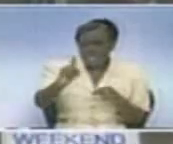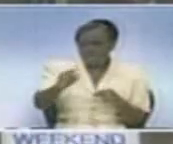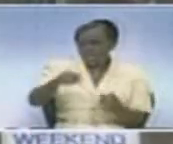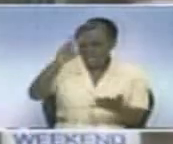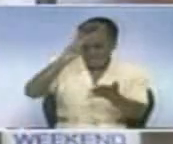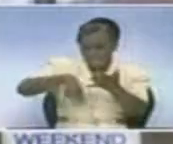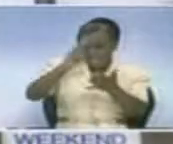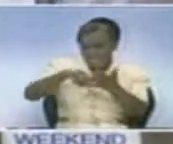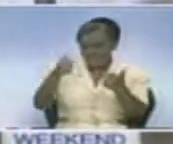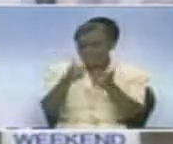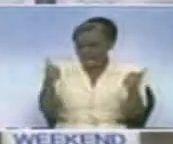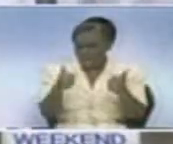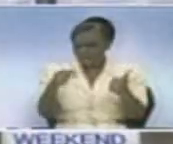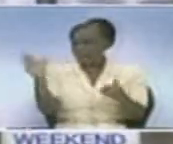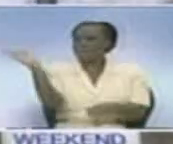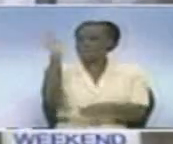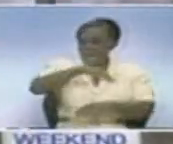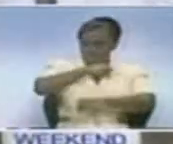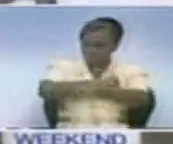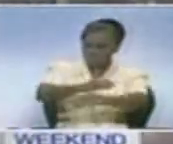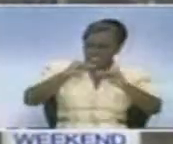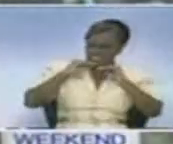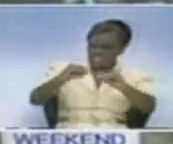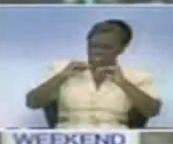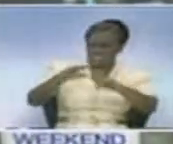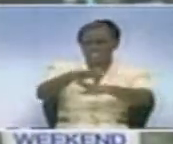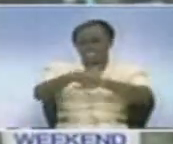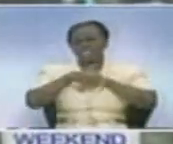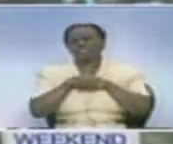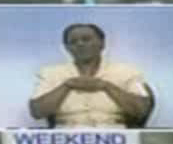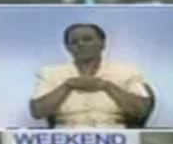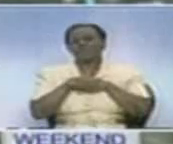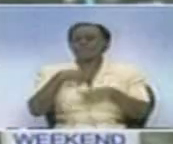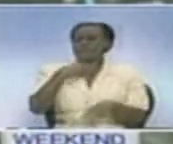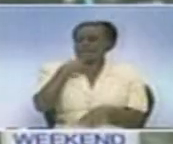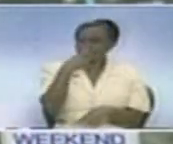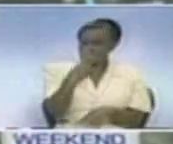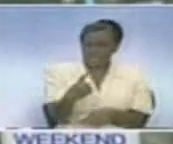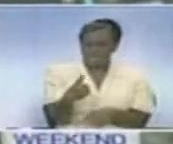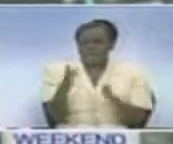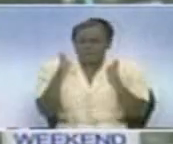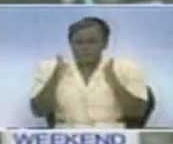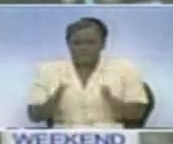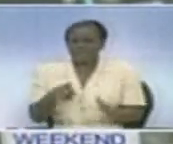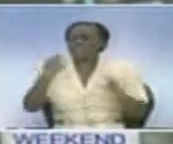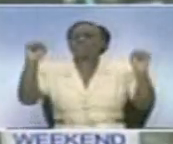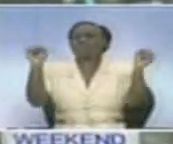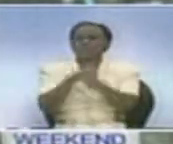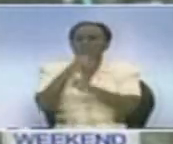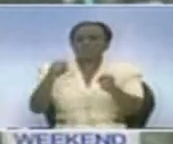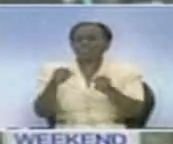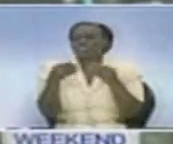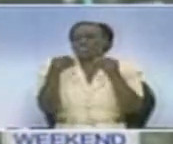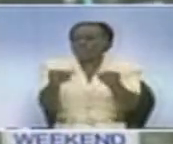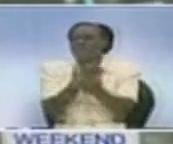sawa, tuwapeleke kwa shule tuwafundishe Kiingereza. Lakini mimi nataka kuambia jamaa hiyo hawezi kusuluhisha